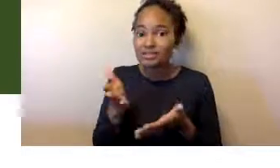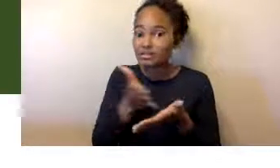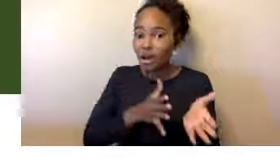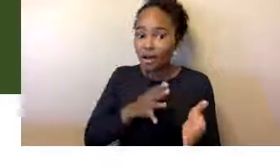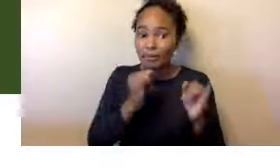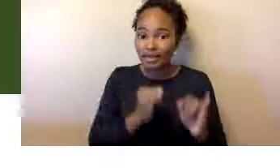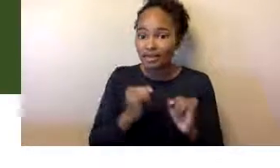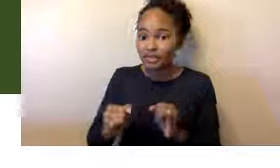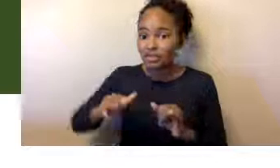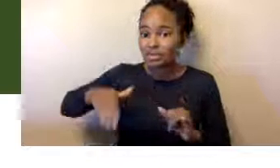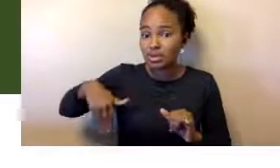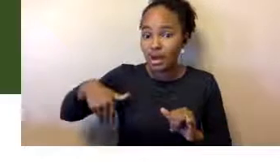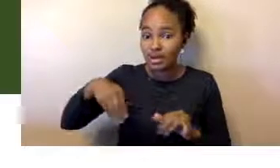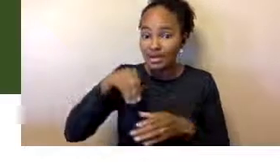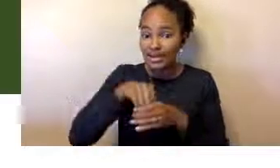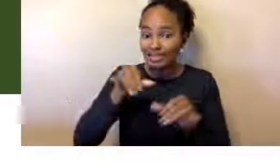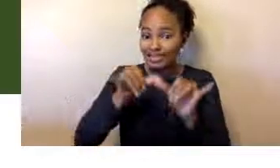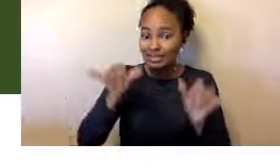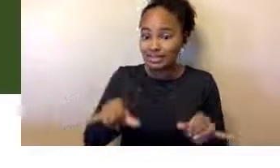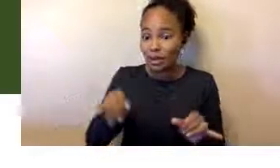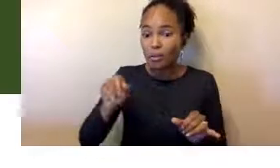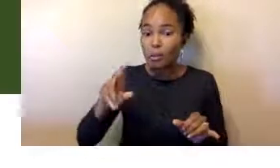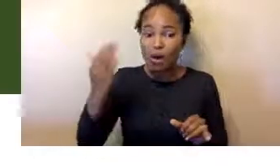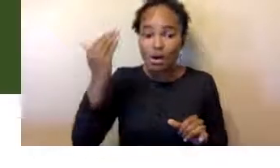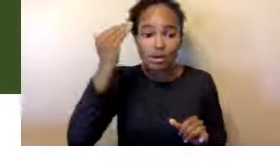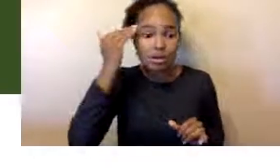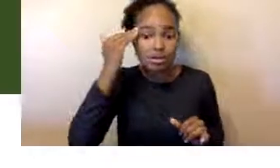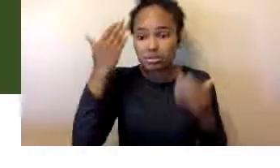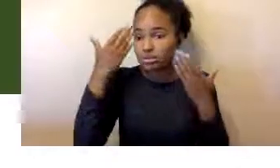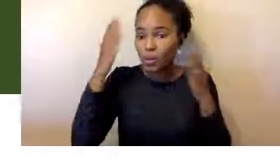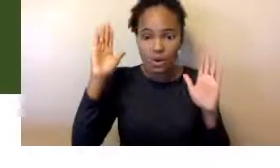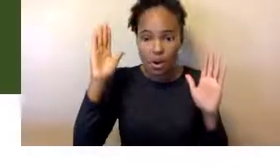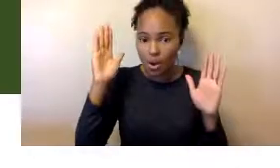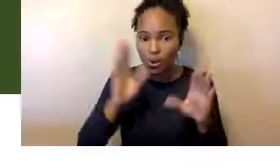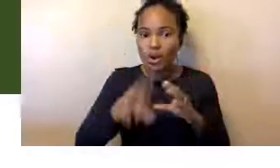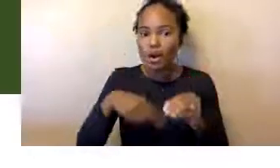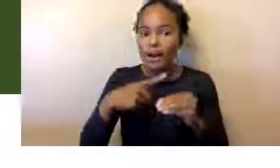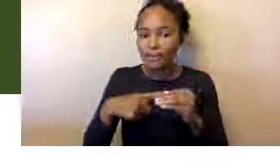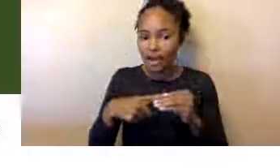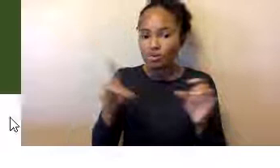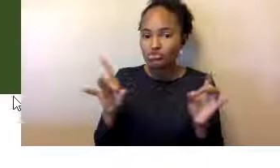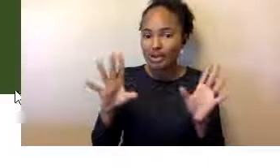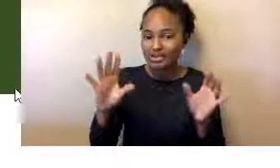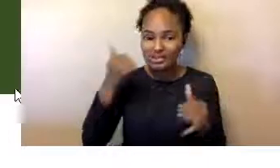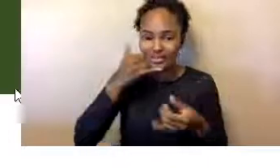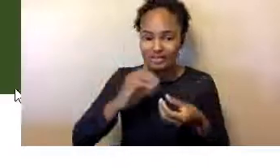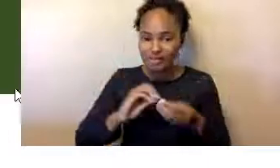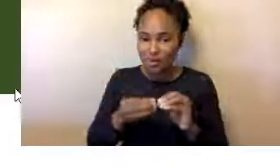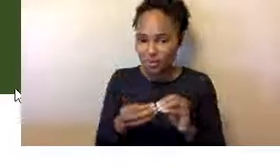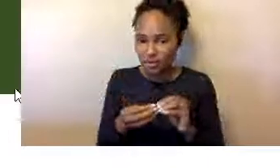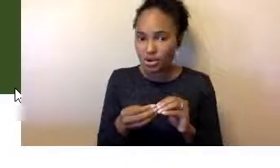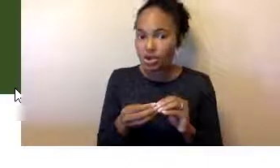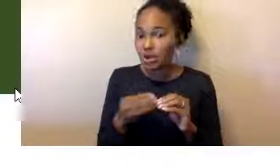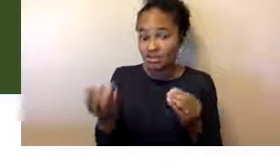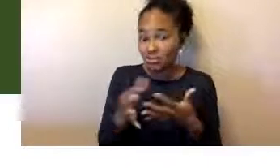system, oftentimes they're unaware of these crisis lines, and so their only option is to